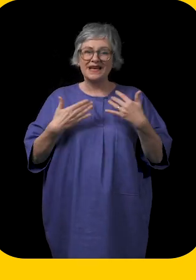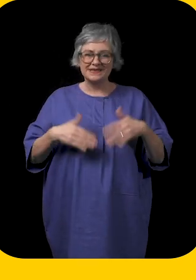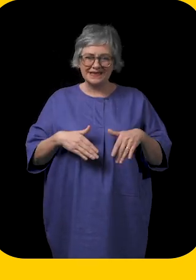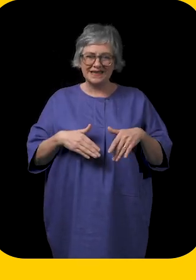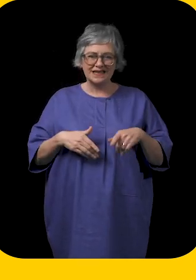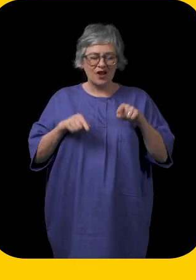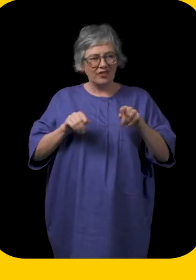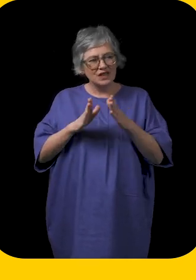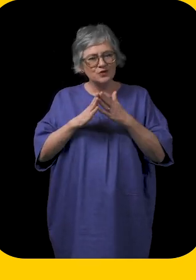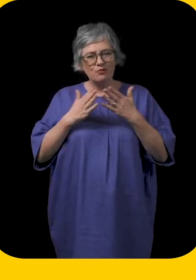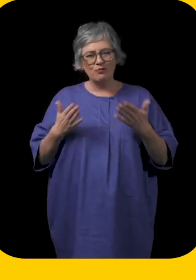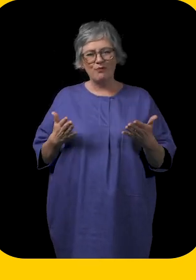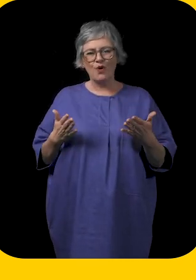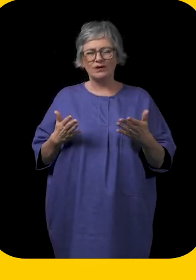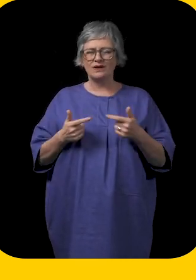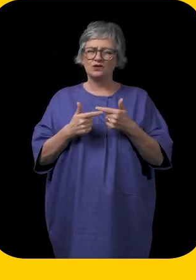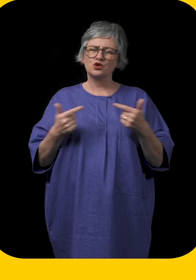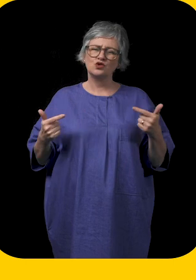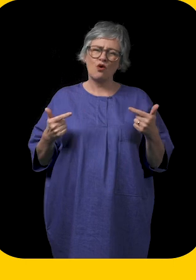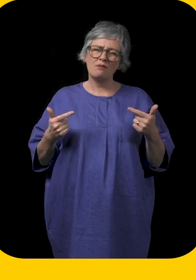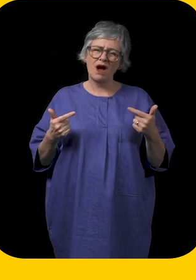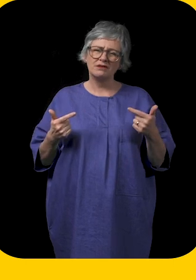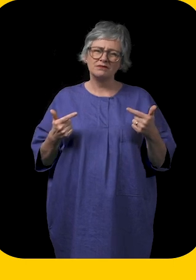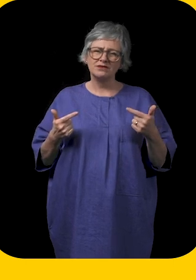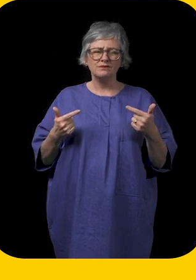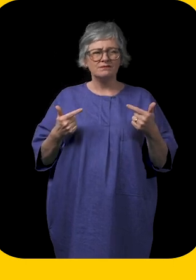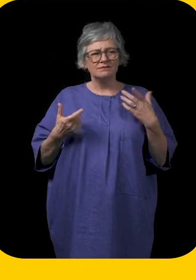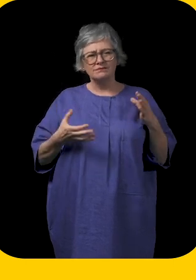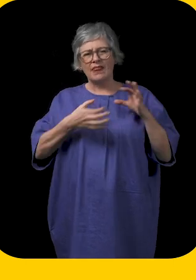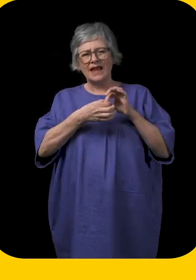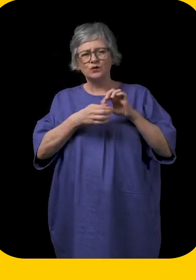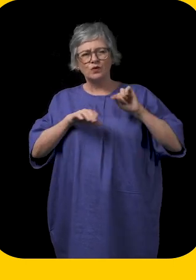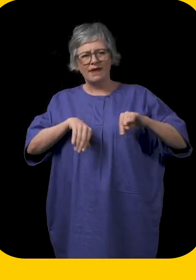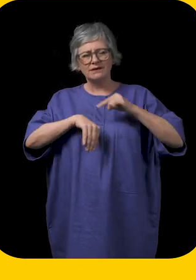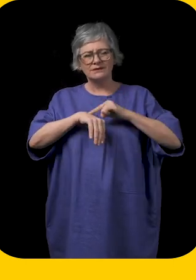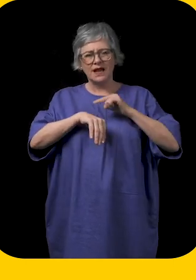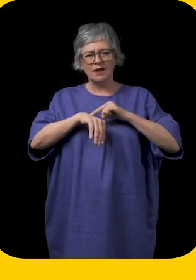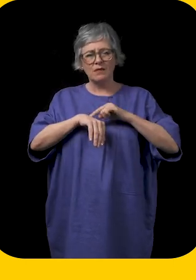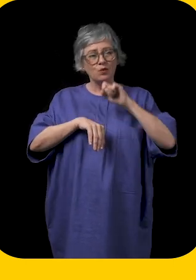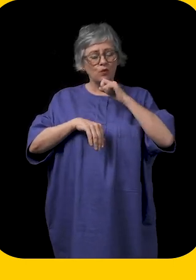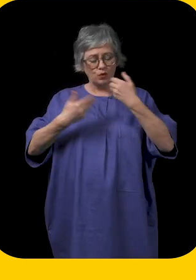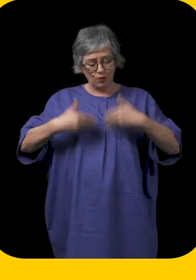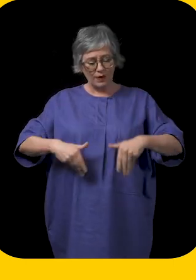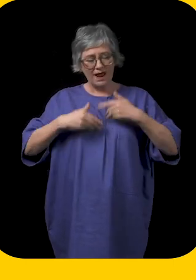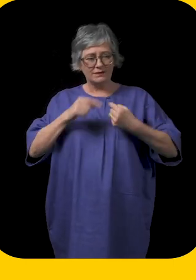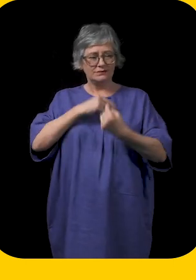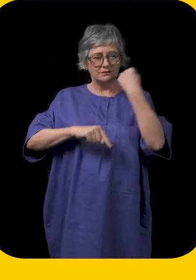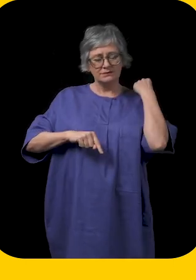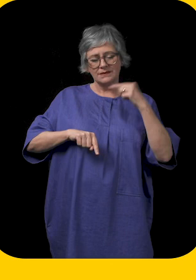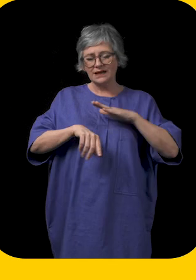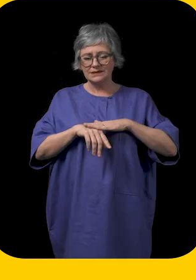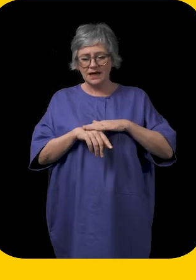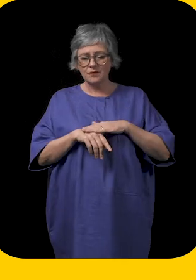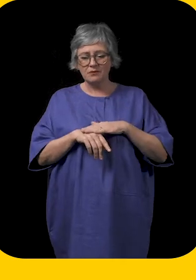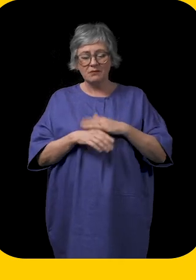so it is amazing how these books are, so much a part of their time and a part of who you are at that time.